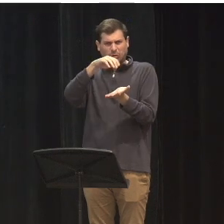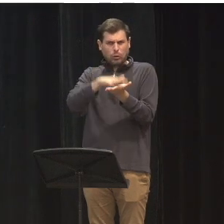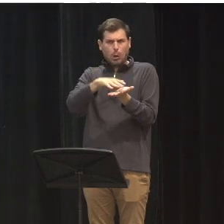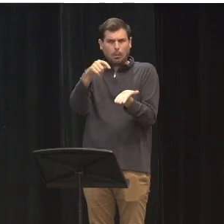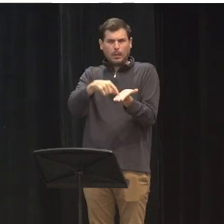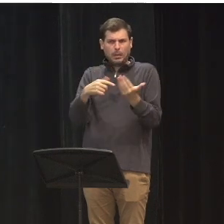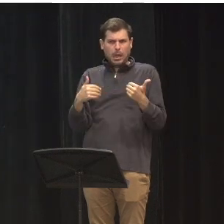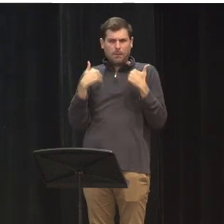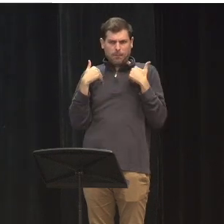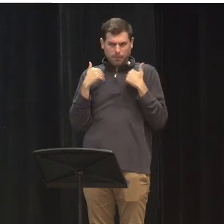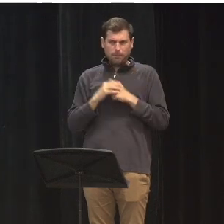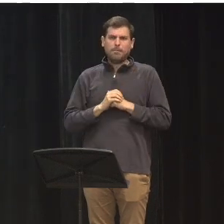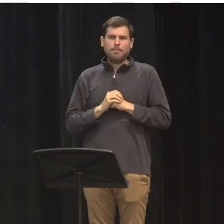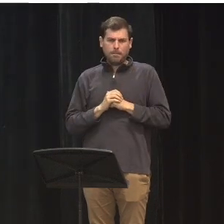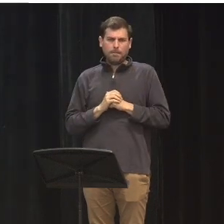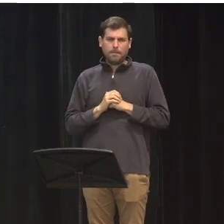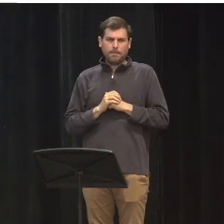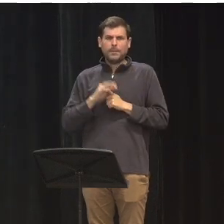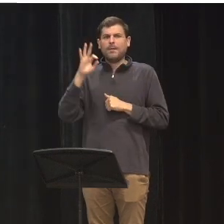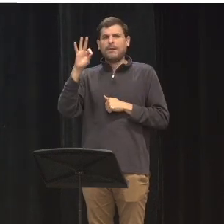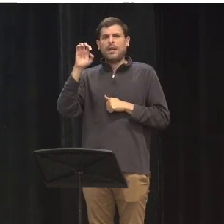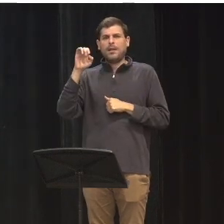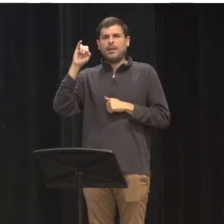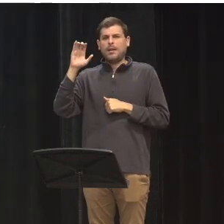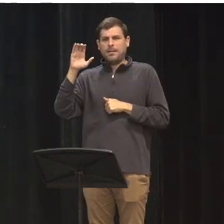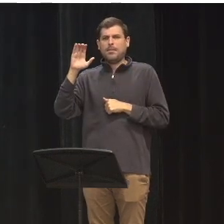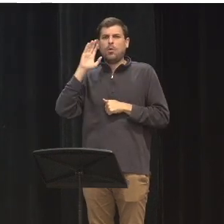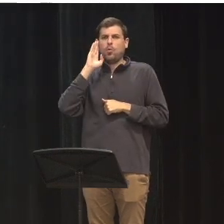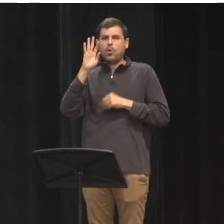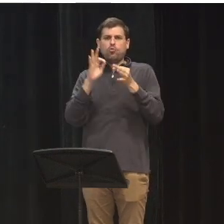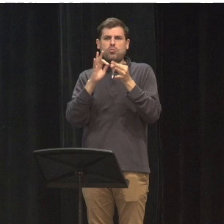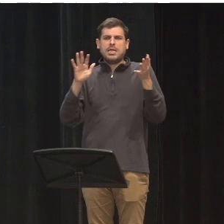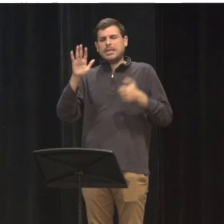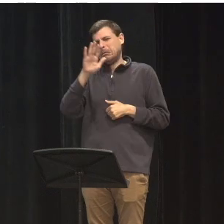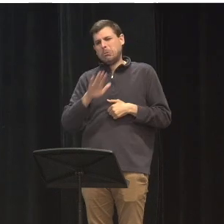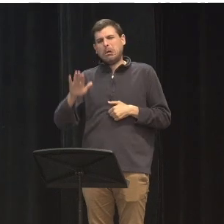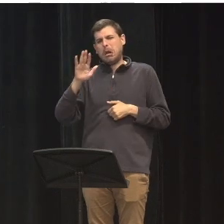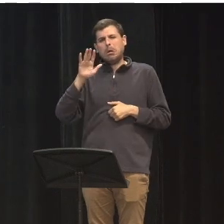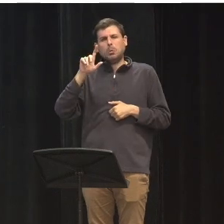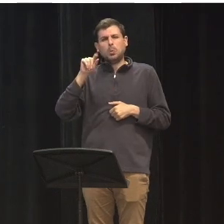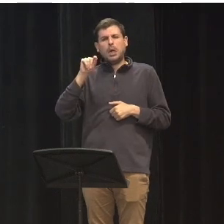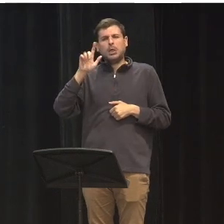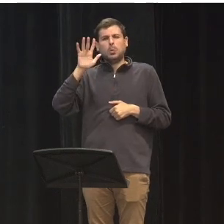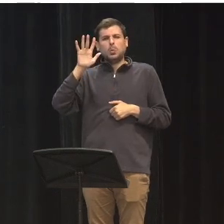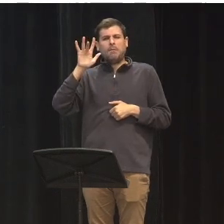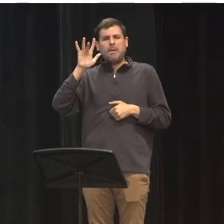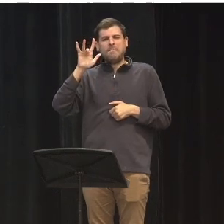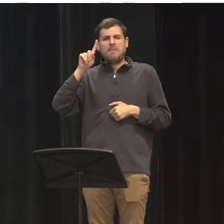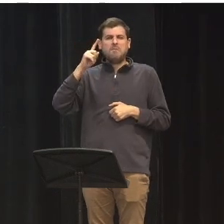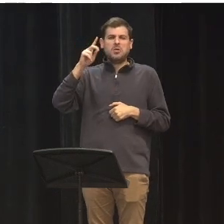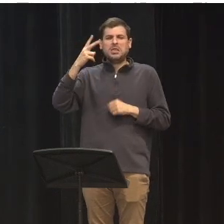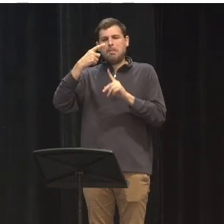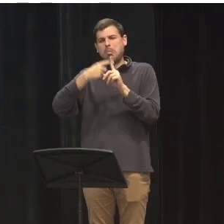the documentation. The final environmental impact statement is expected to be released in early 2025, but